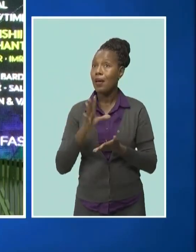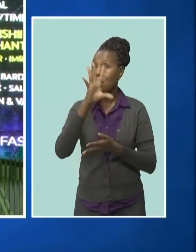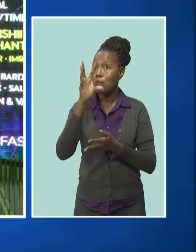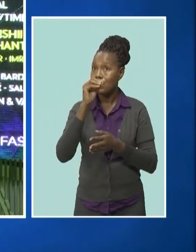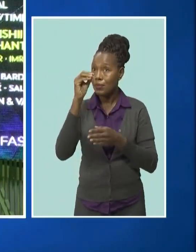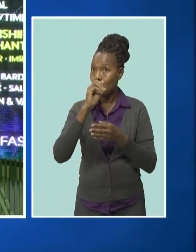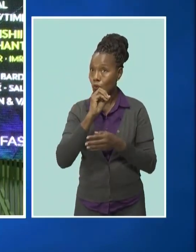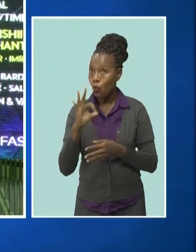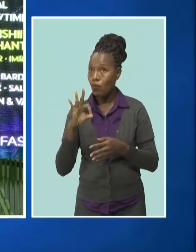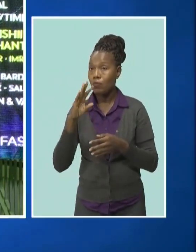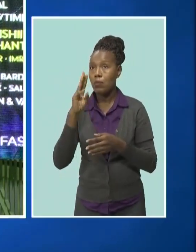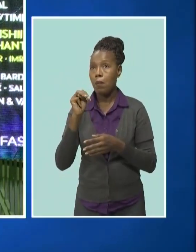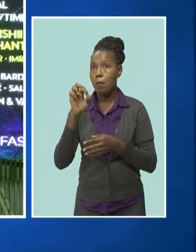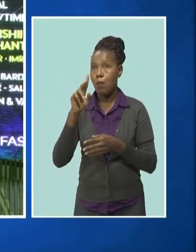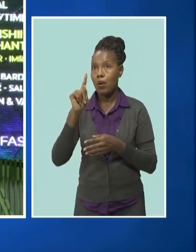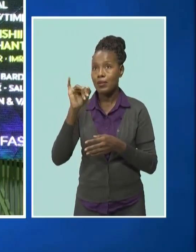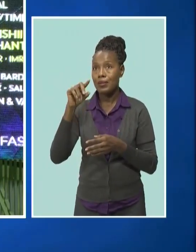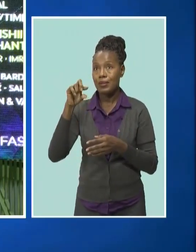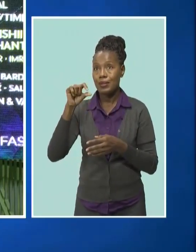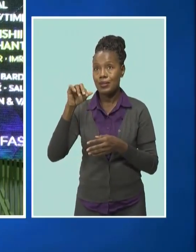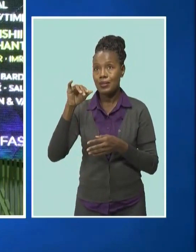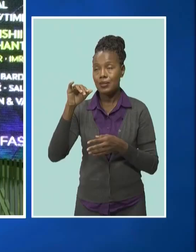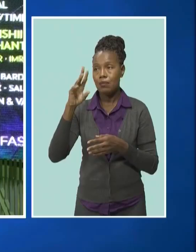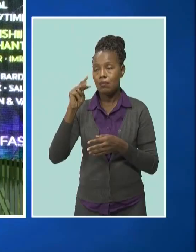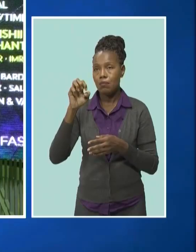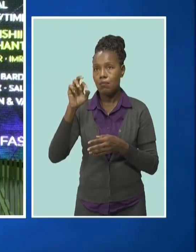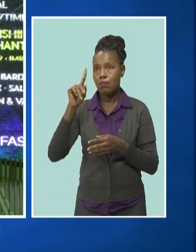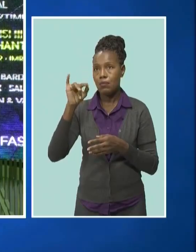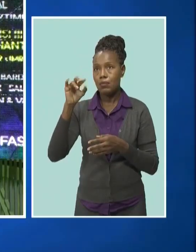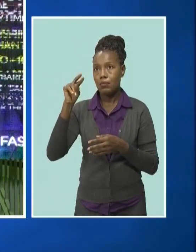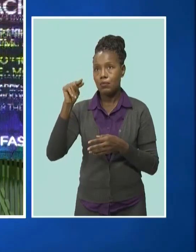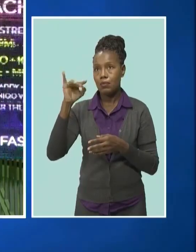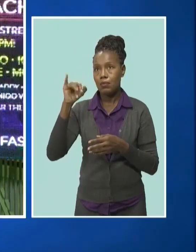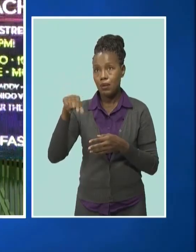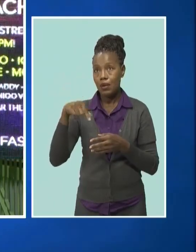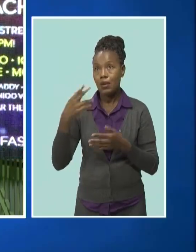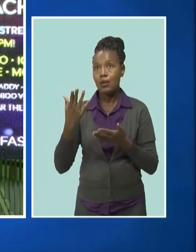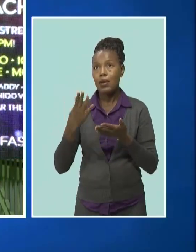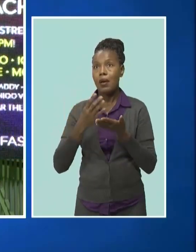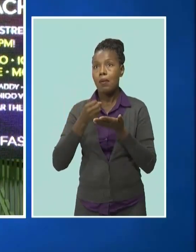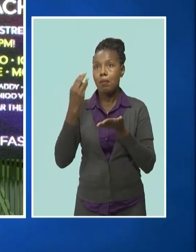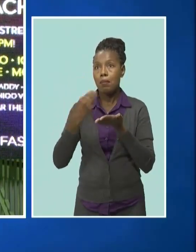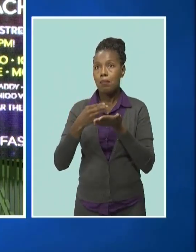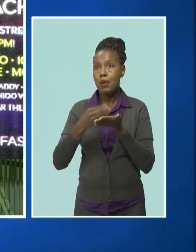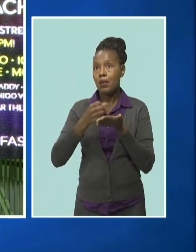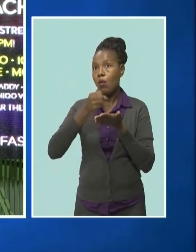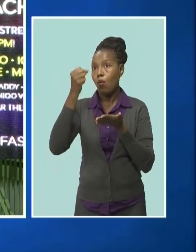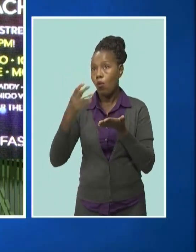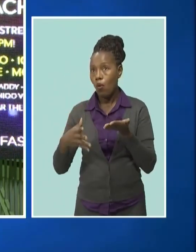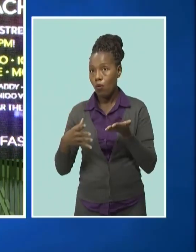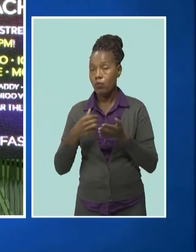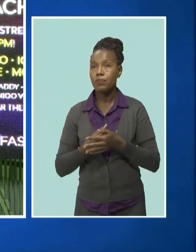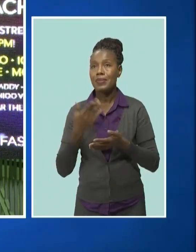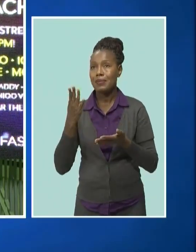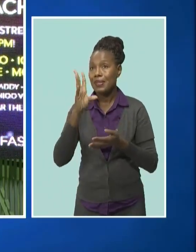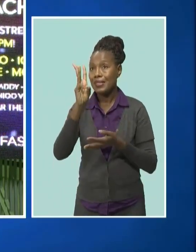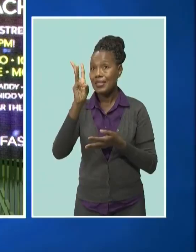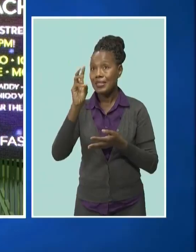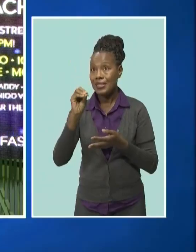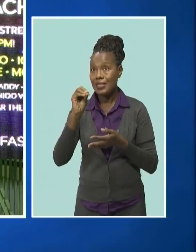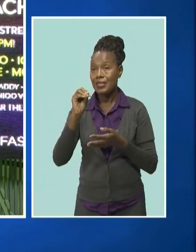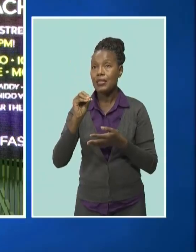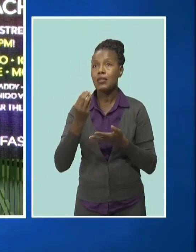Martinique citizens, so they'll get €6 off the regular rate. And it'll be about 60 round-trip tickets, even